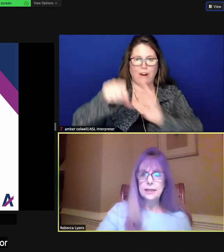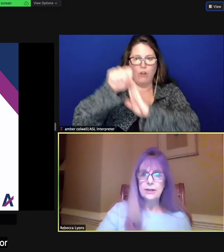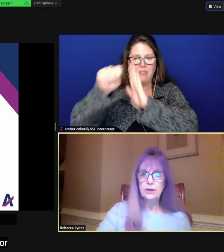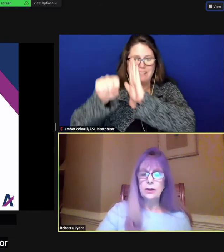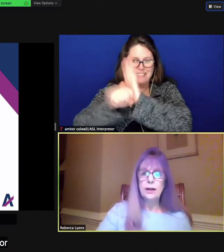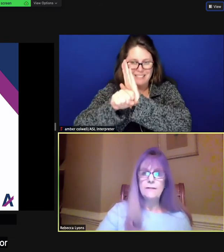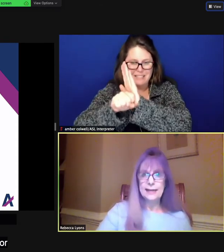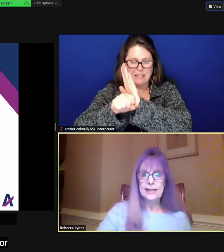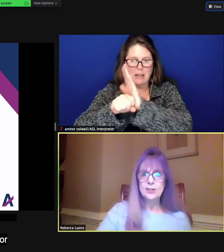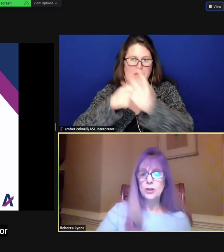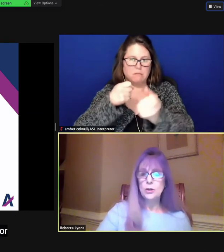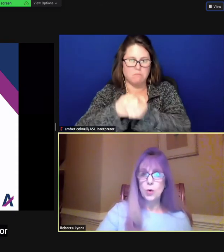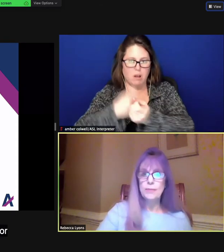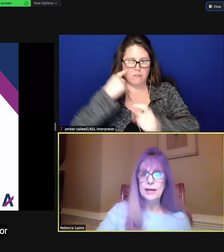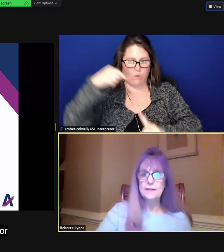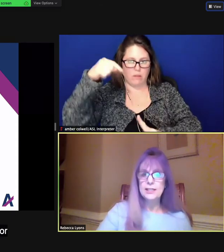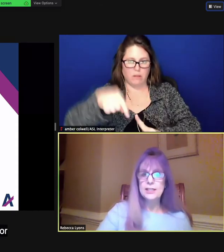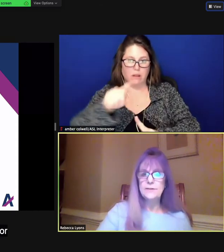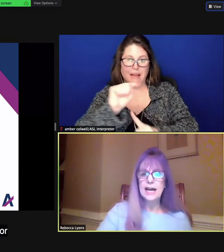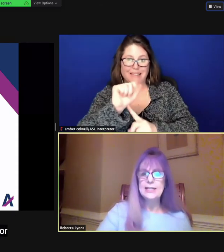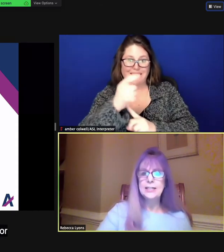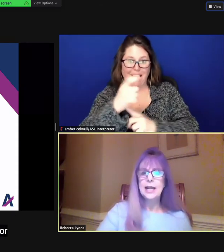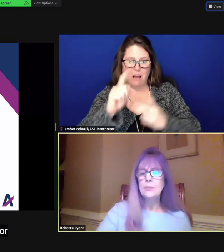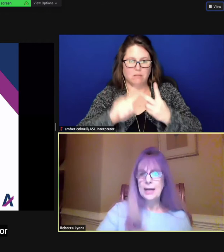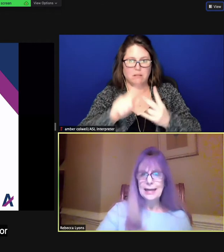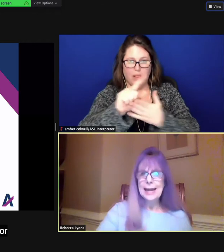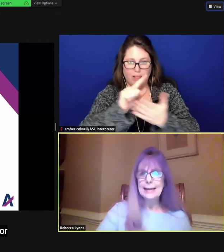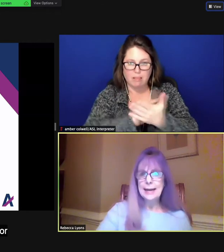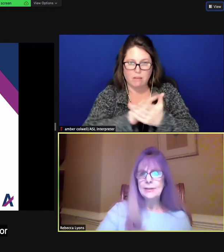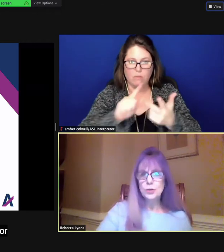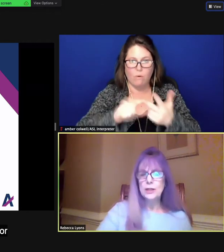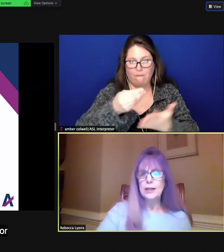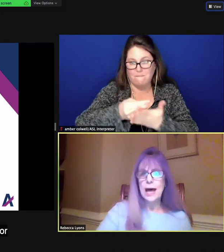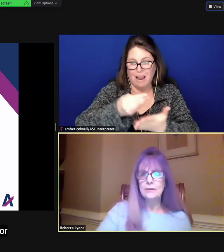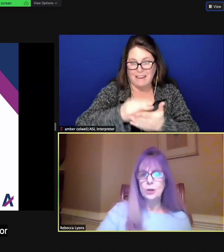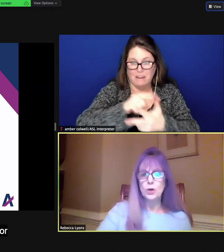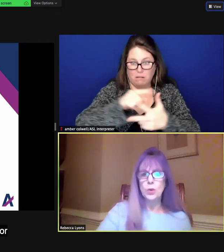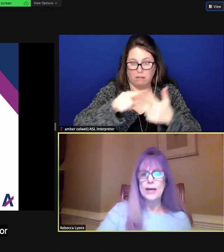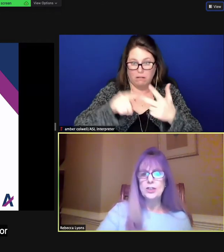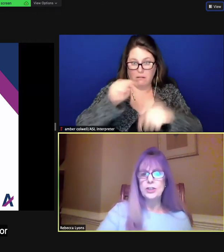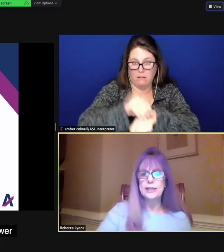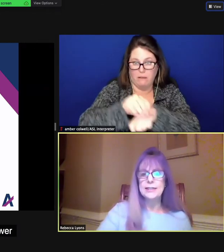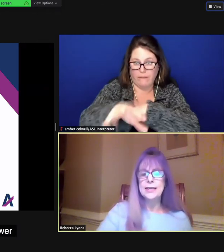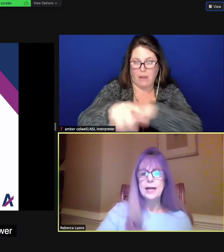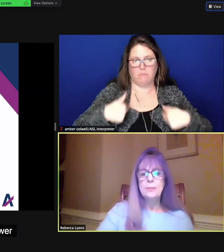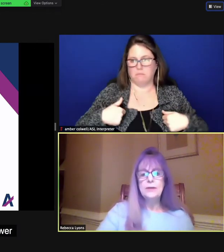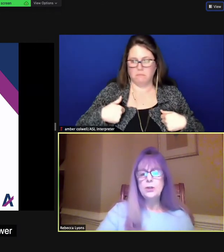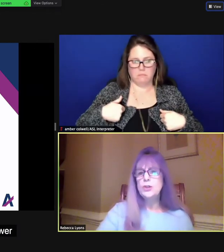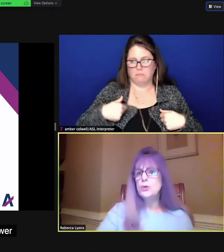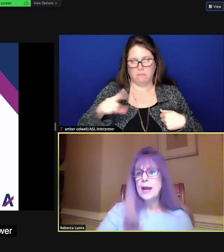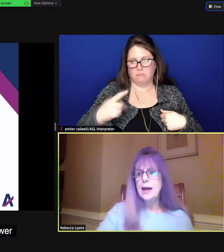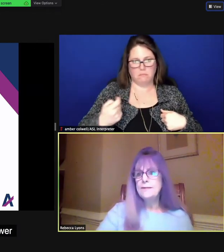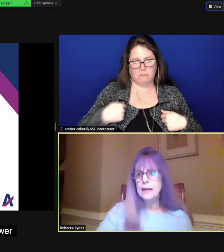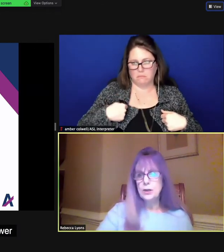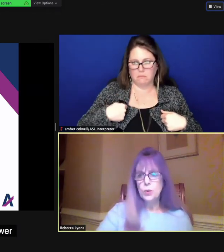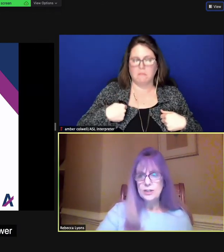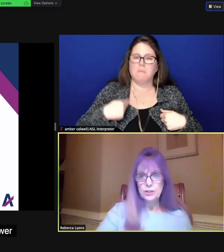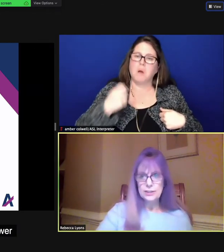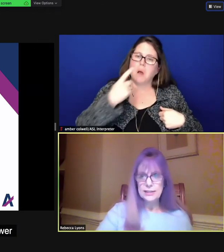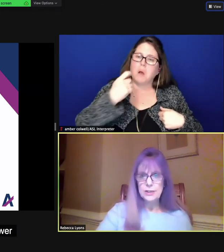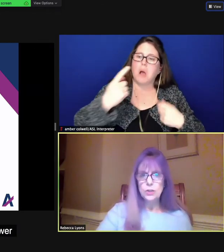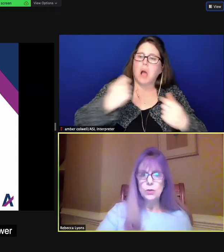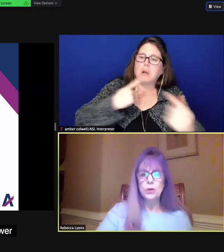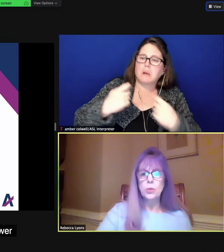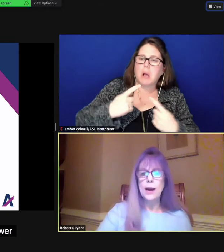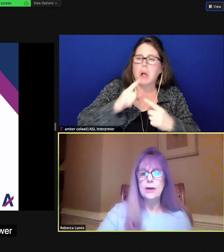tax, legal, financial, or benefits advice, but I can answer a lot of your questions. But if you do have any